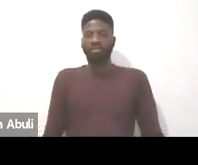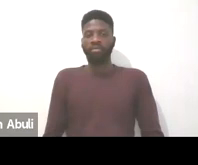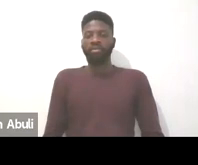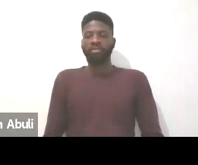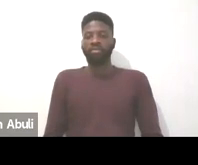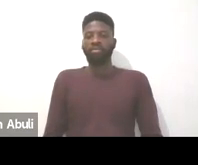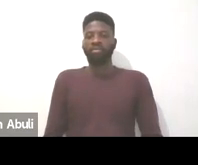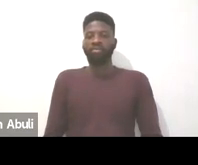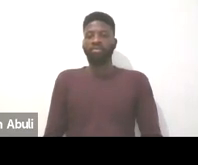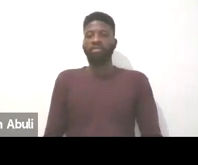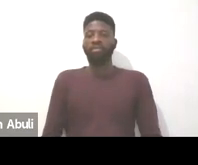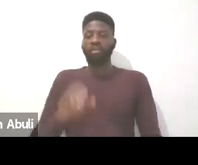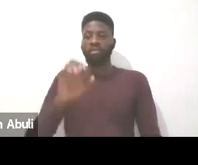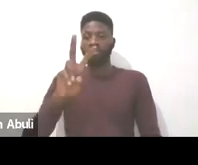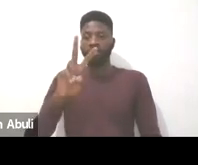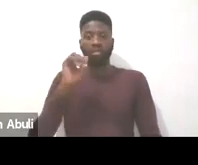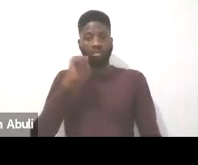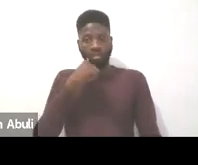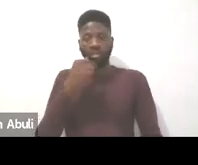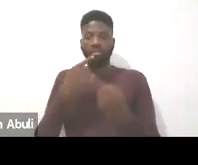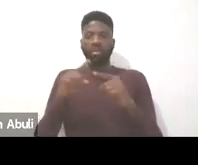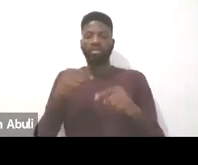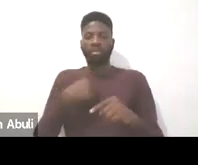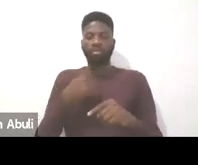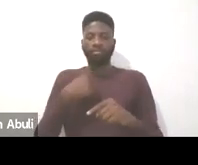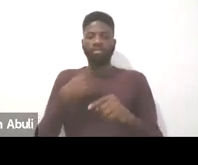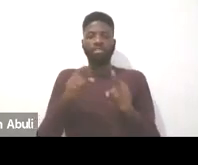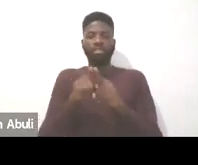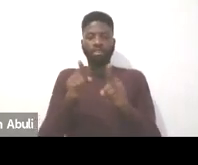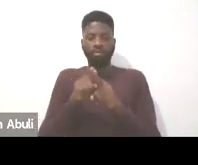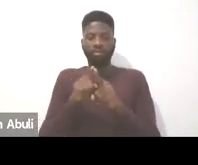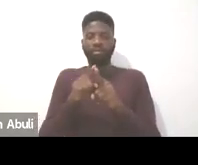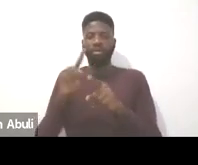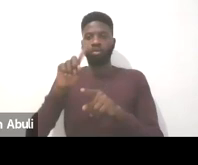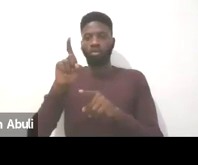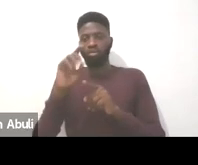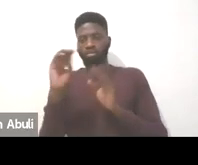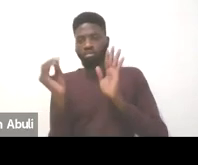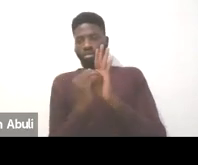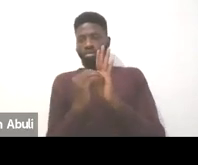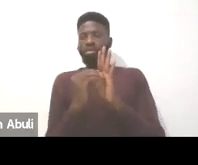The CV is nice, but for me, it's a question that I've posted on the comments. I've asked